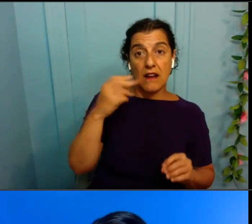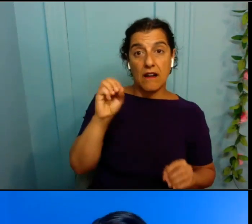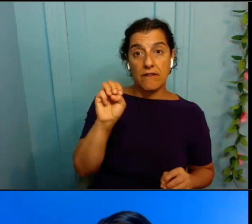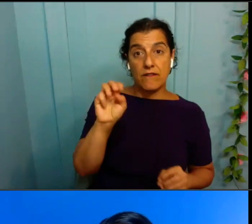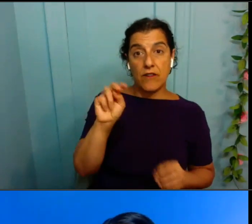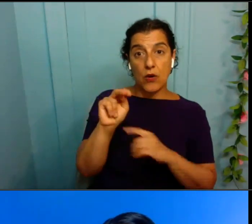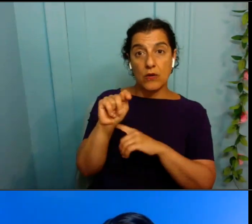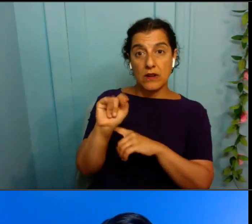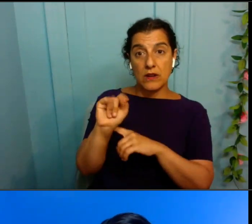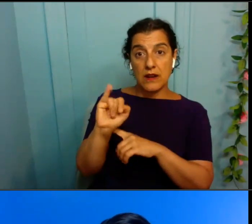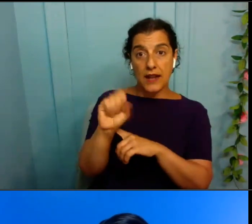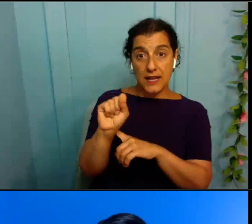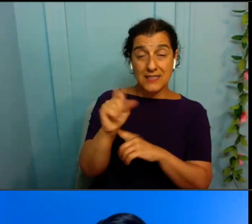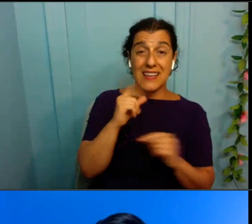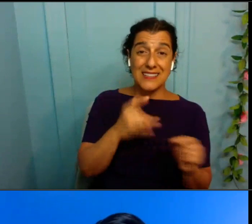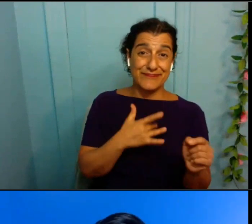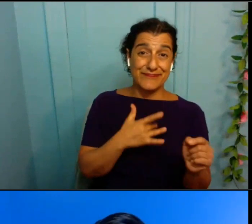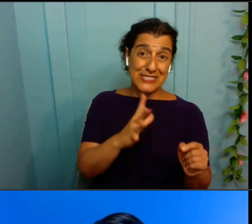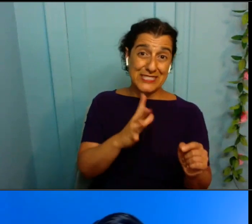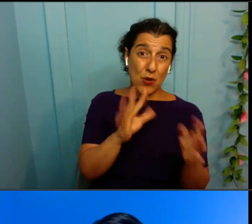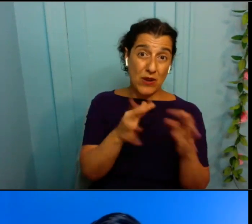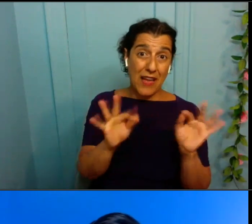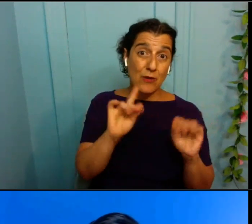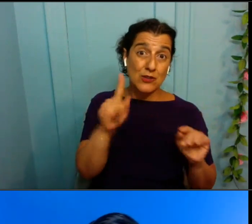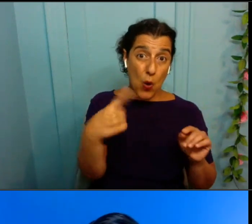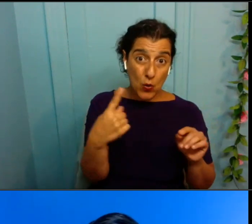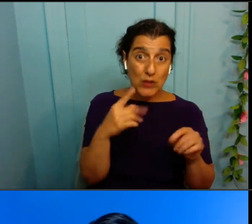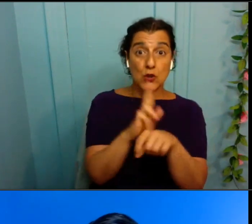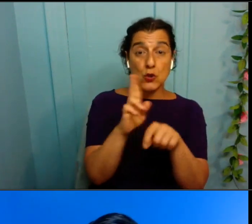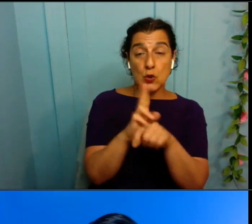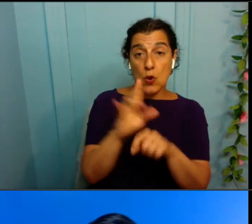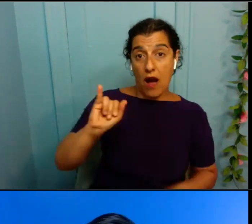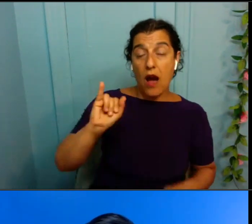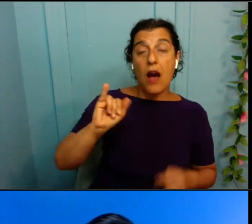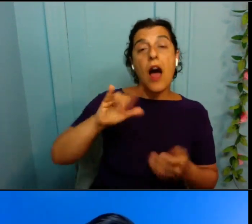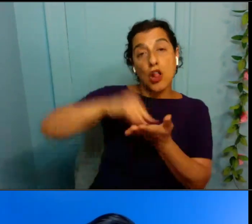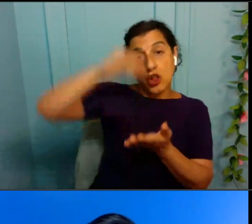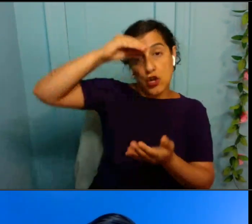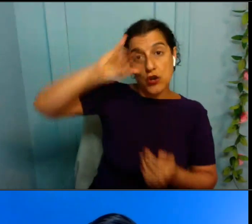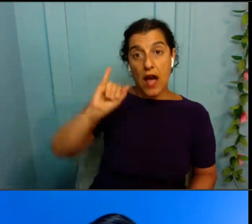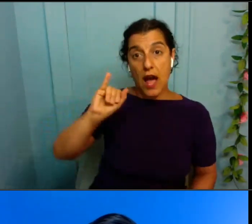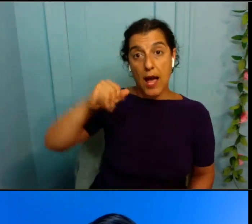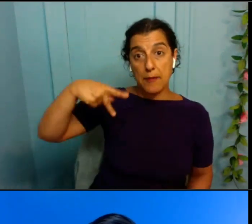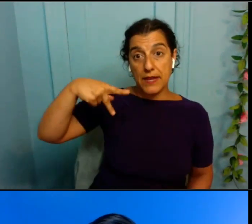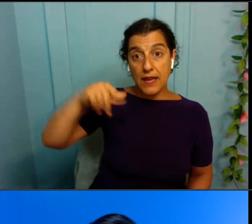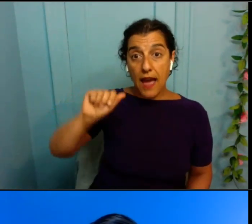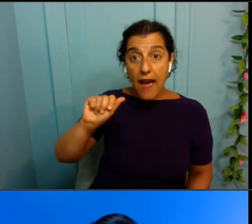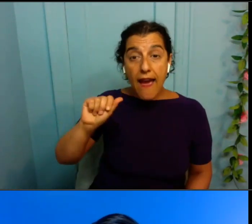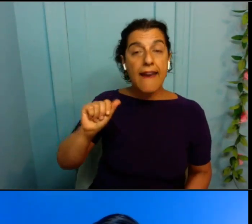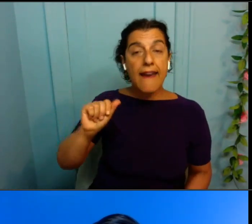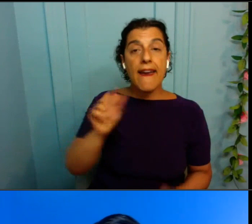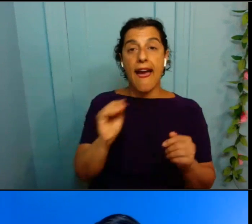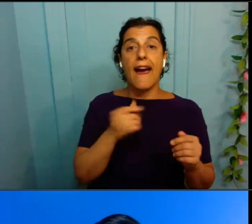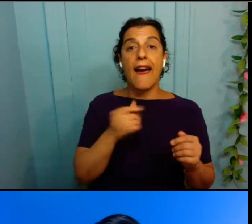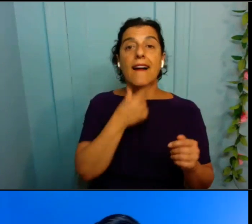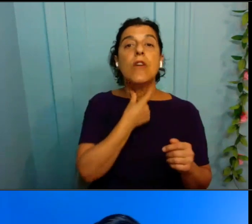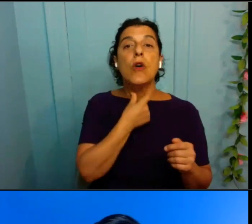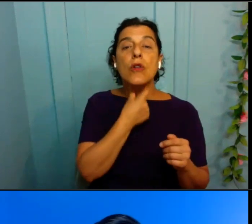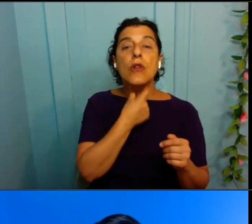phonetics is spoken language only. You learn the IPA, you learn the layout of the vocal